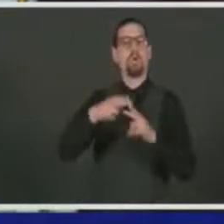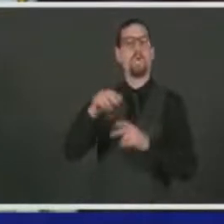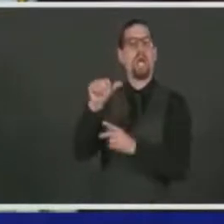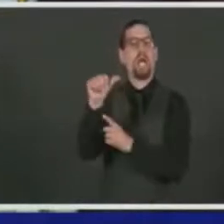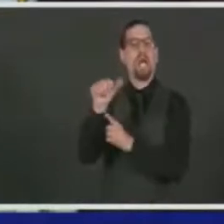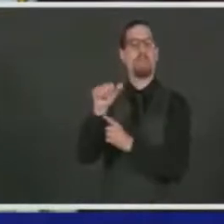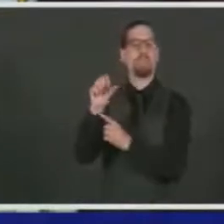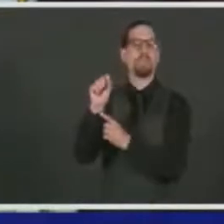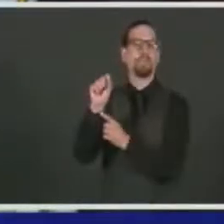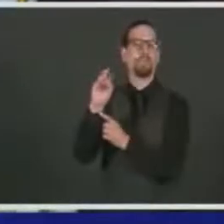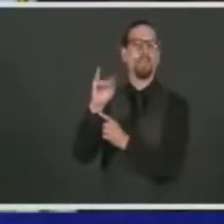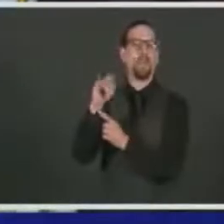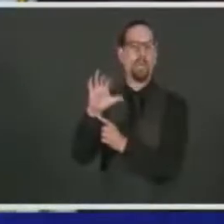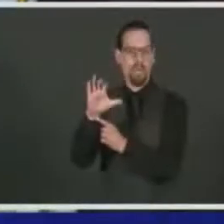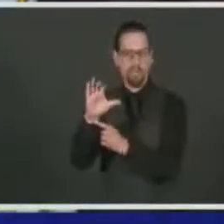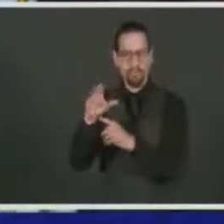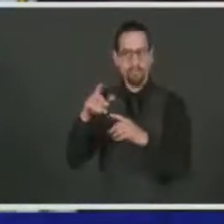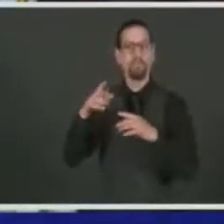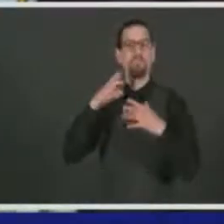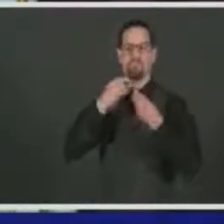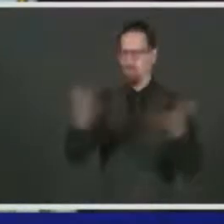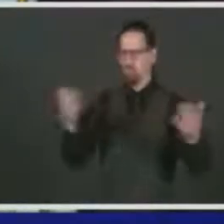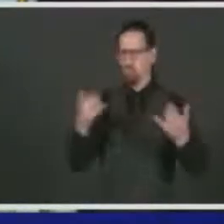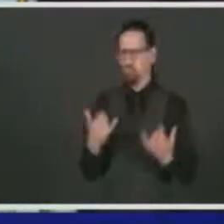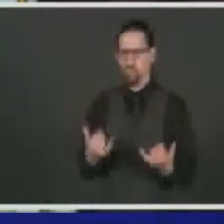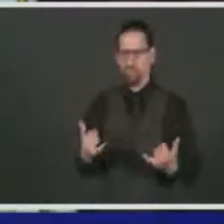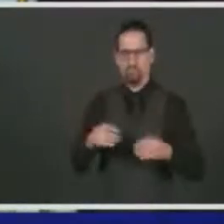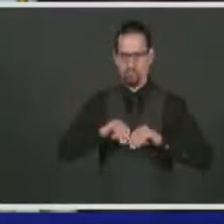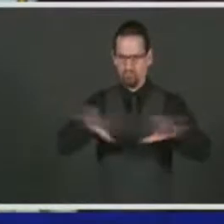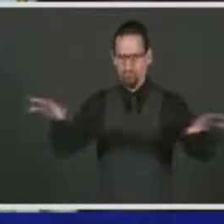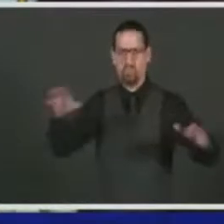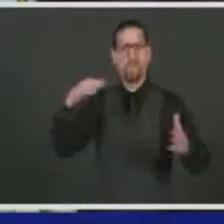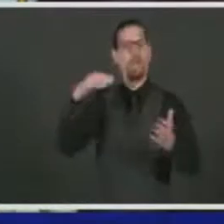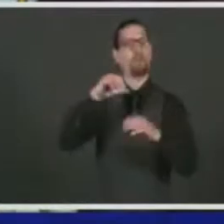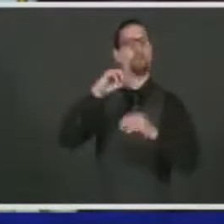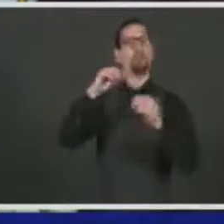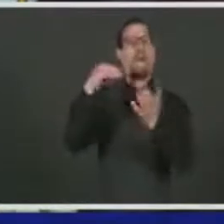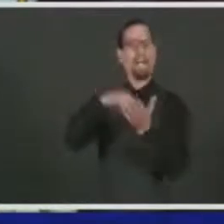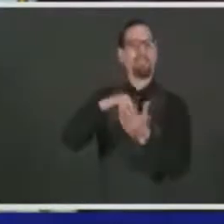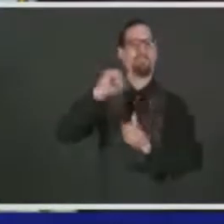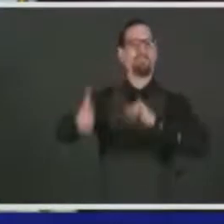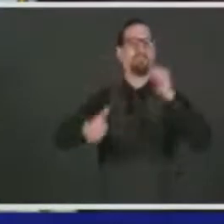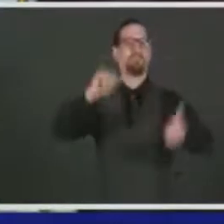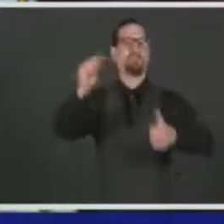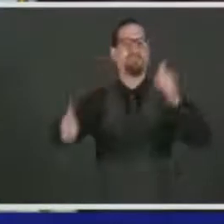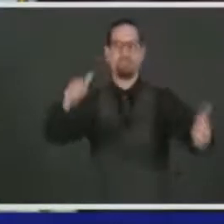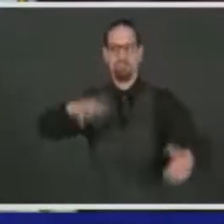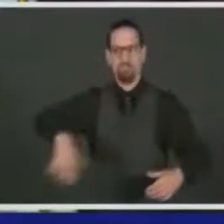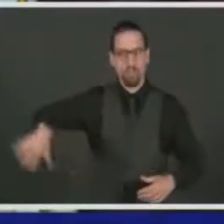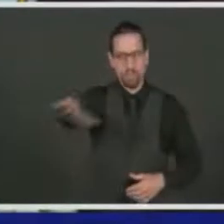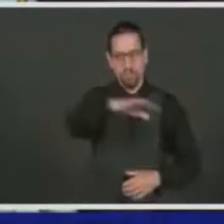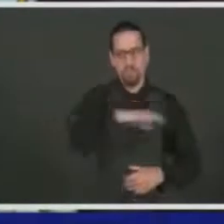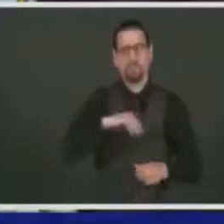symptoms will be able to get tested at 4 Stop and Shop locations across the state.